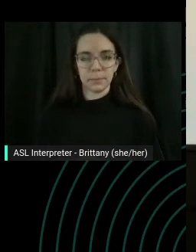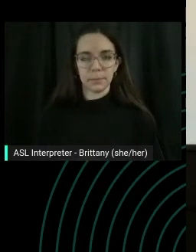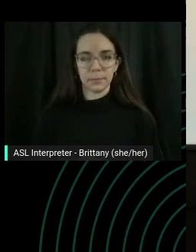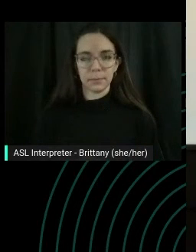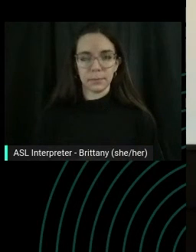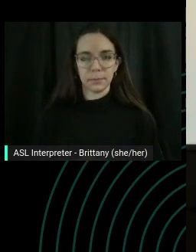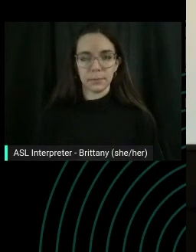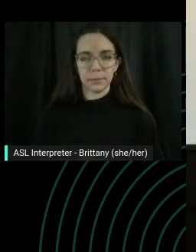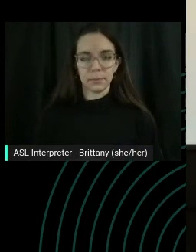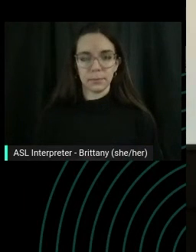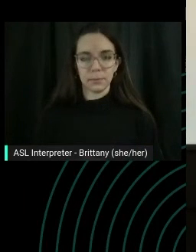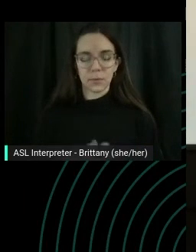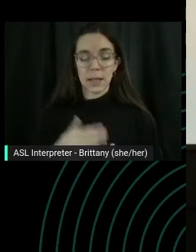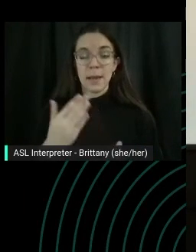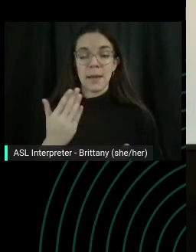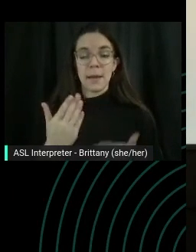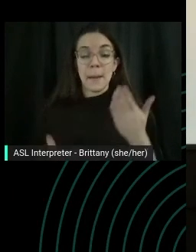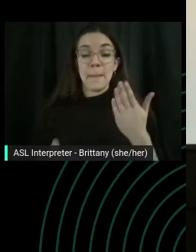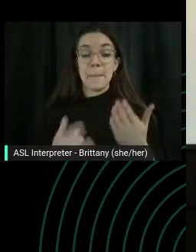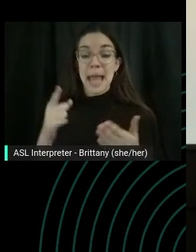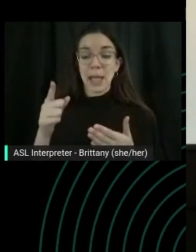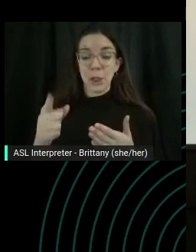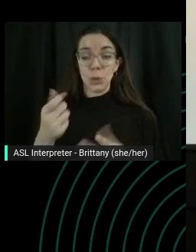May you be happy.